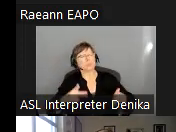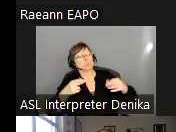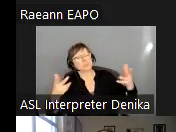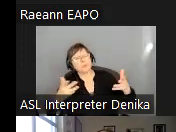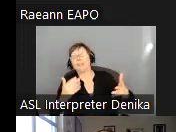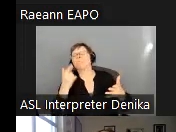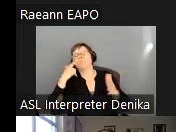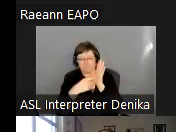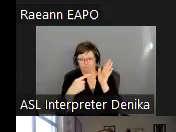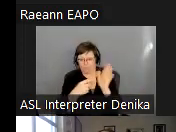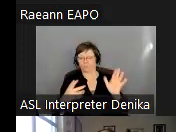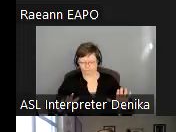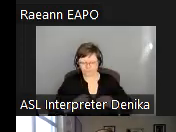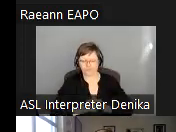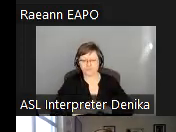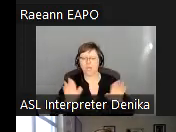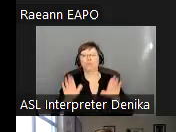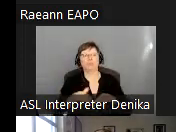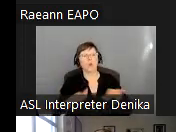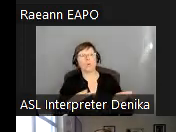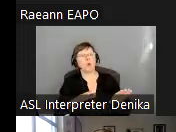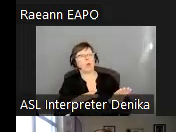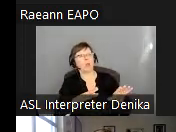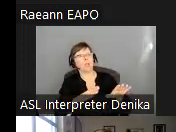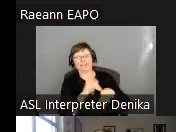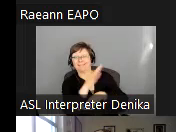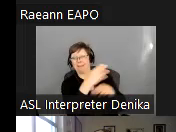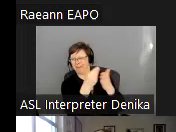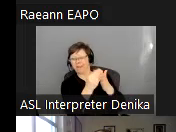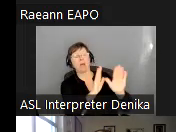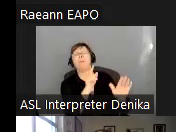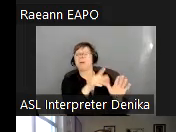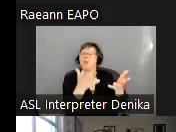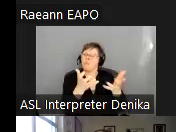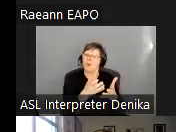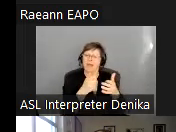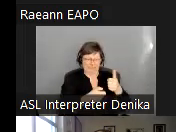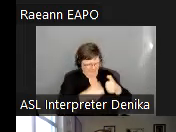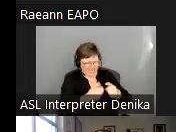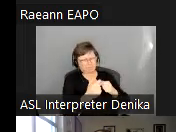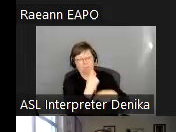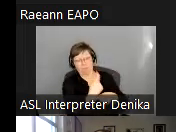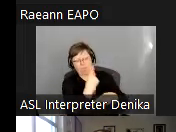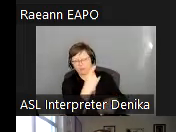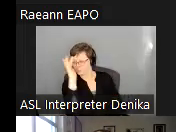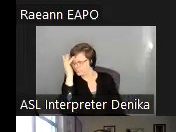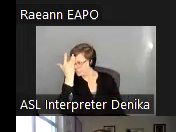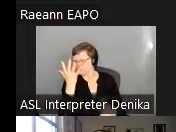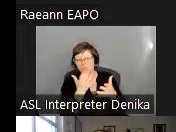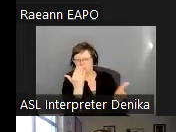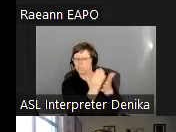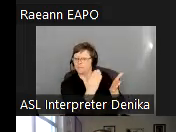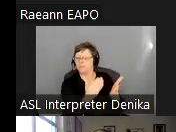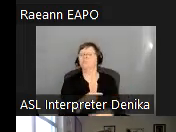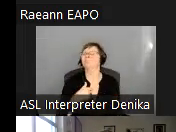if they haven't fallen for the fraud, they just want the text messages and the calls to stop, what do they do? Yeah, I know companies like